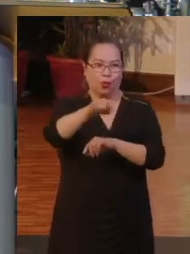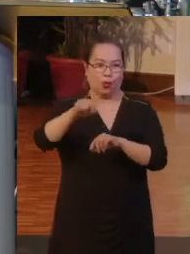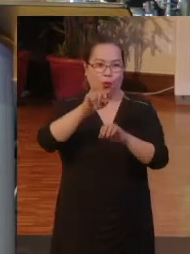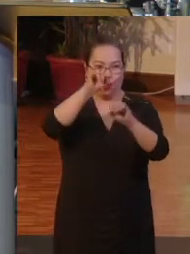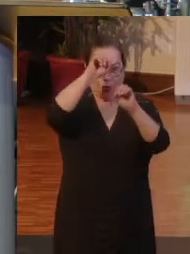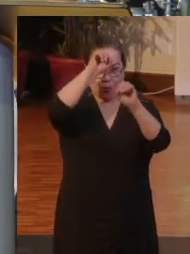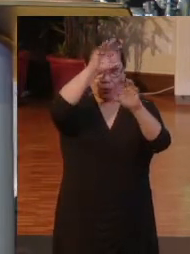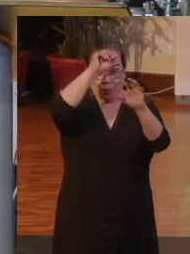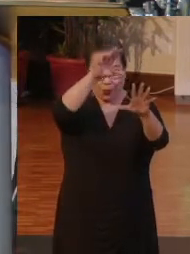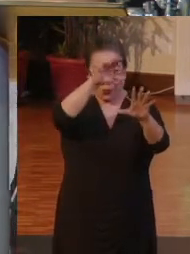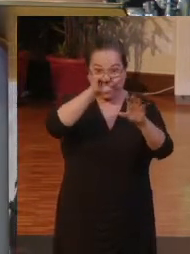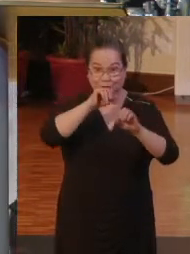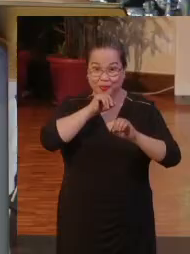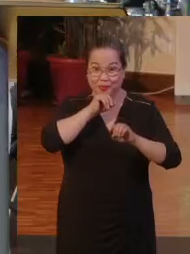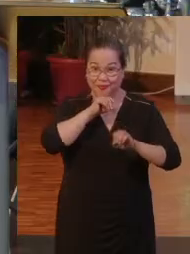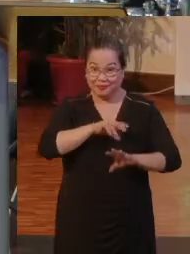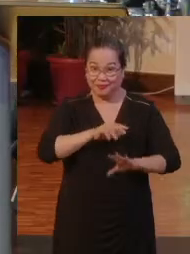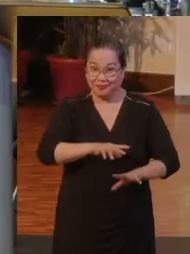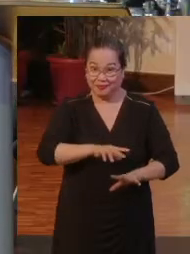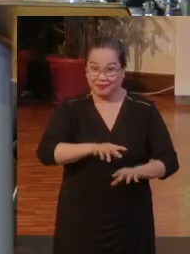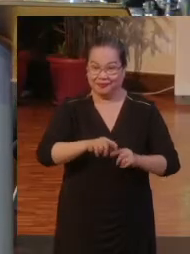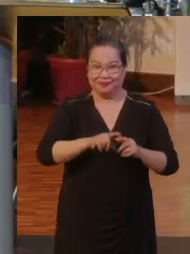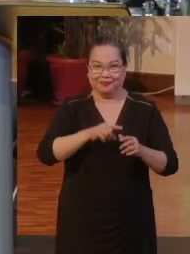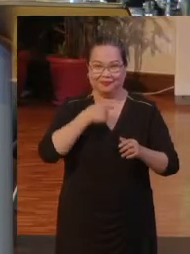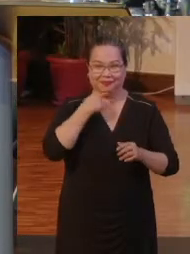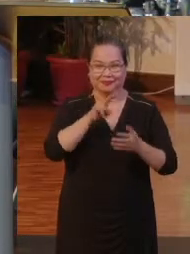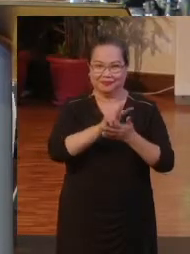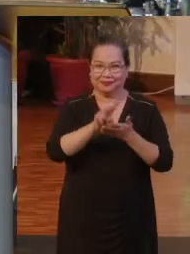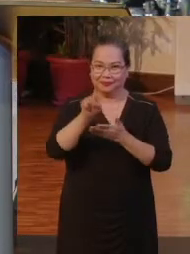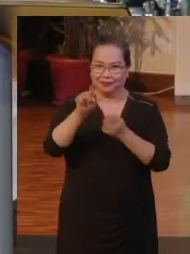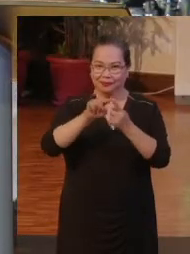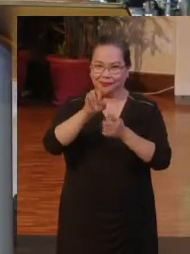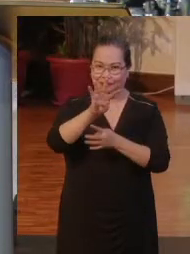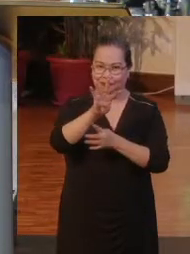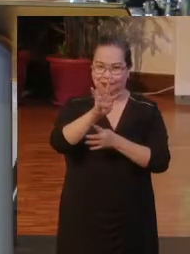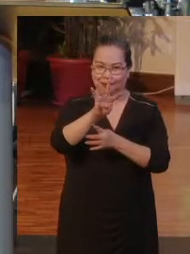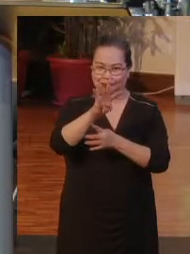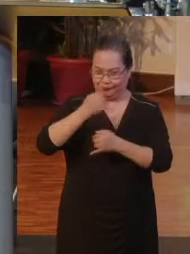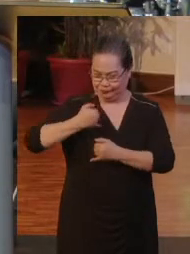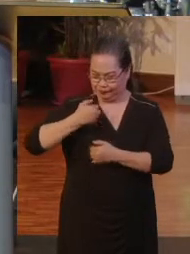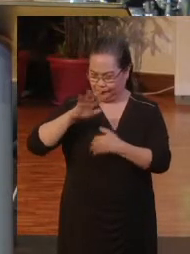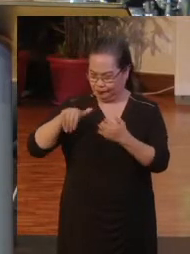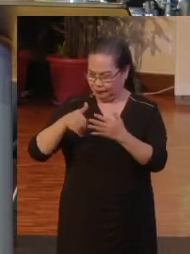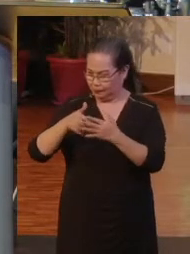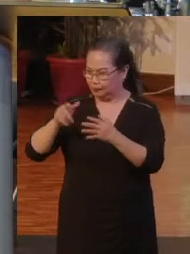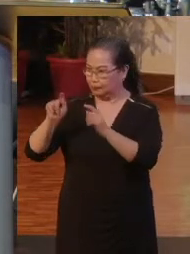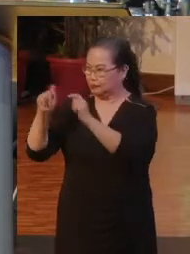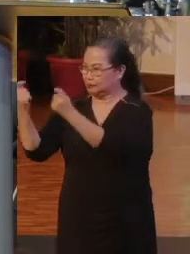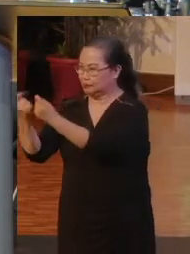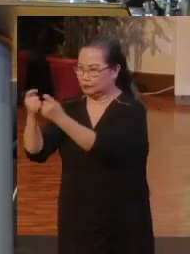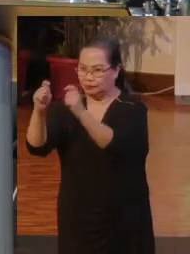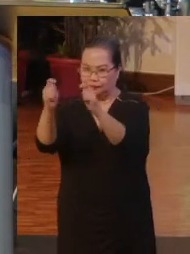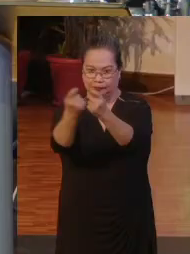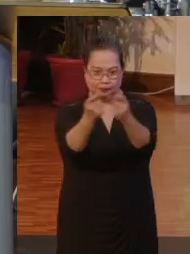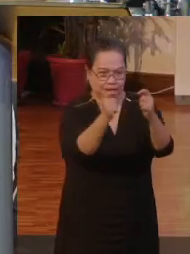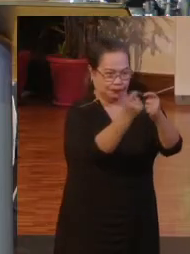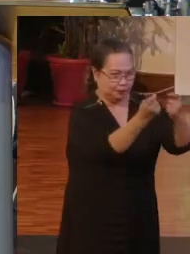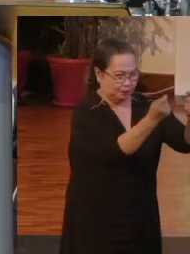ninuno. Verses 1 to 4. Joshua gathered all the tribes of Israel to